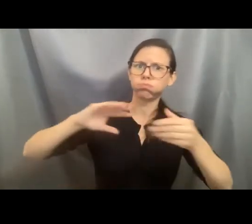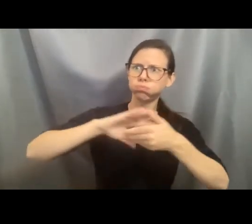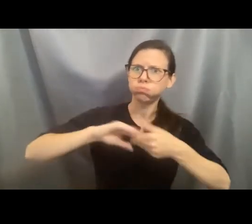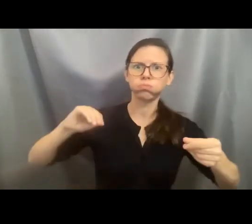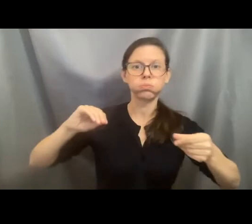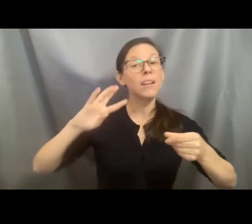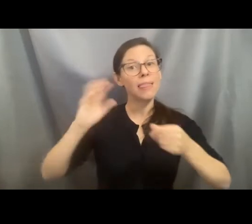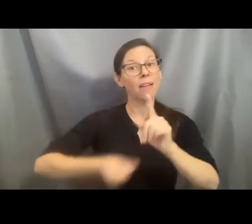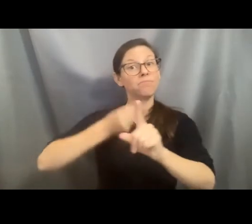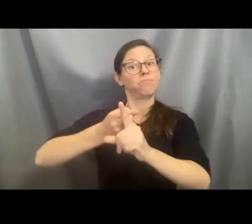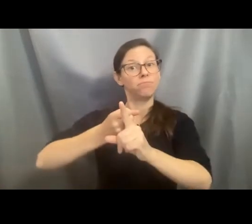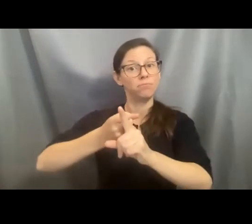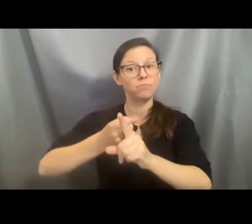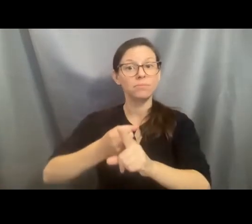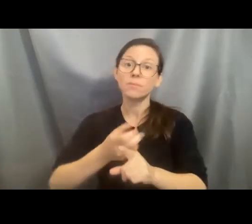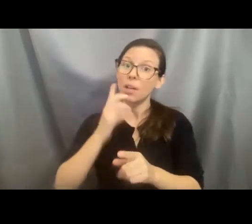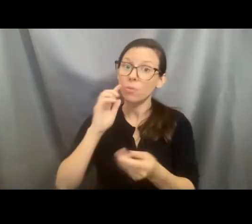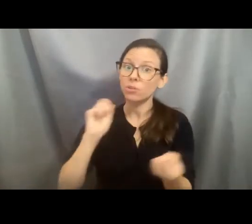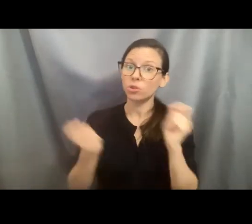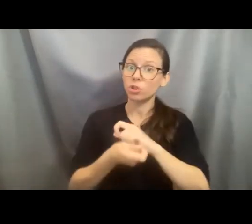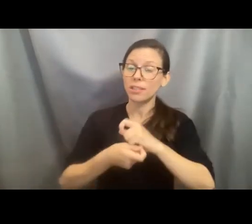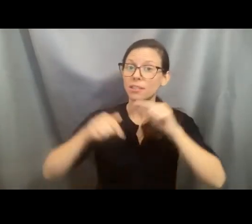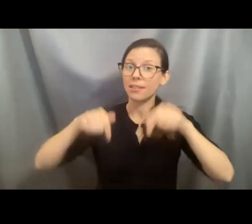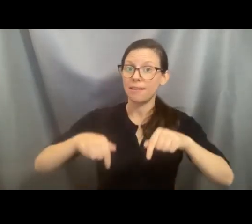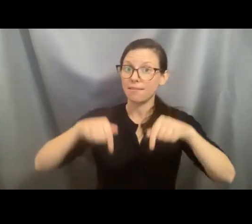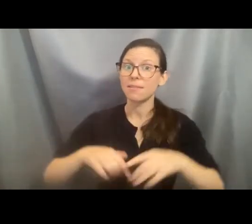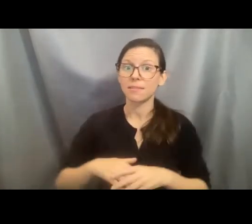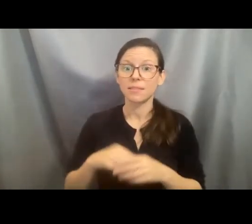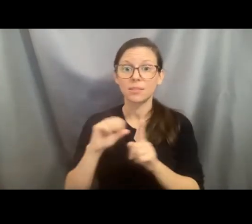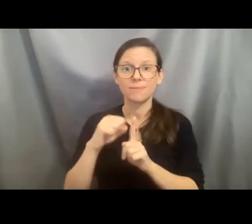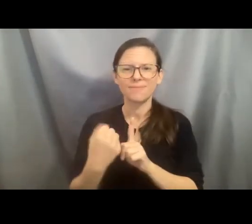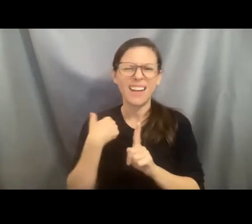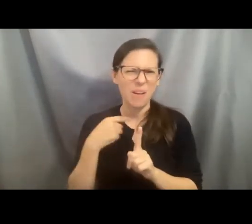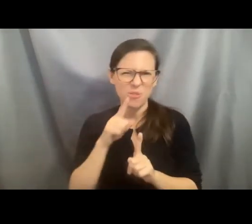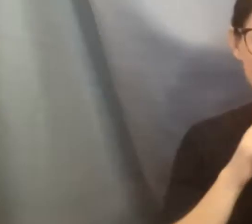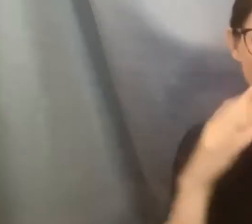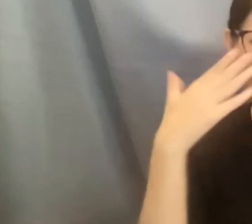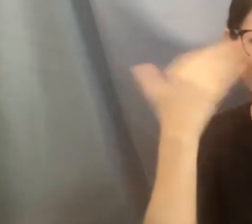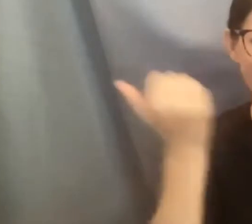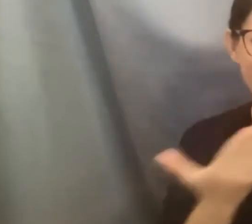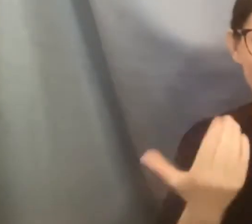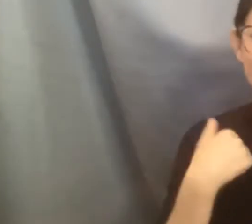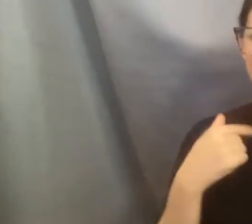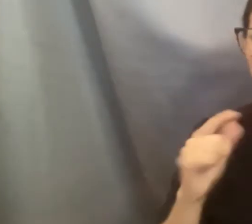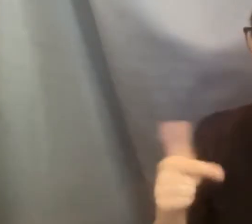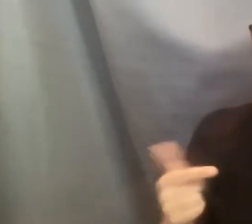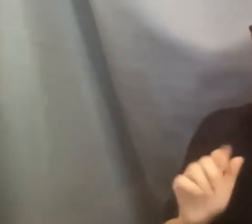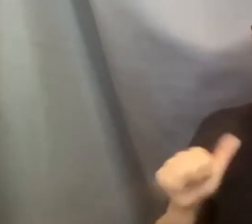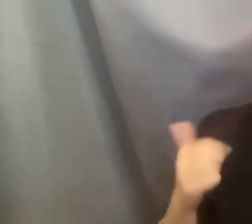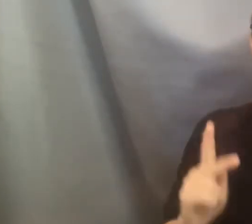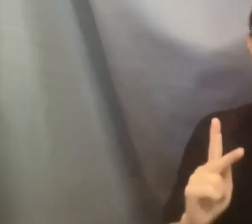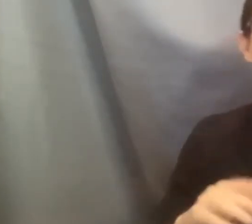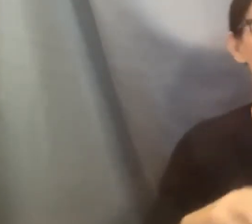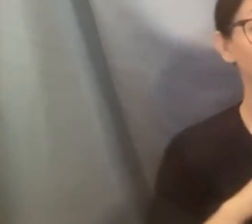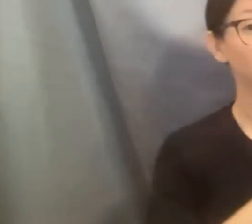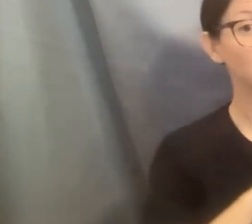sure I'm leaving something out, so I'll leave it at that and let others talk too. I would just like to chime in on